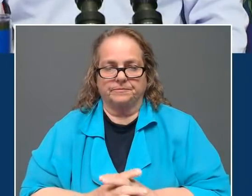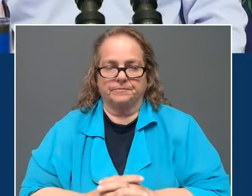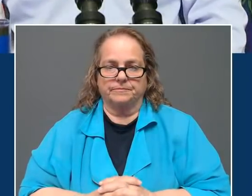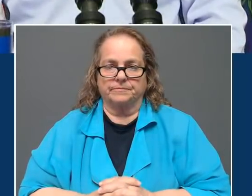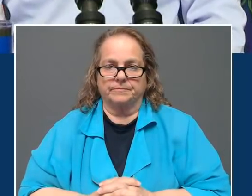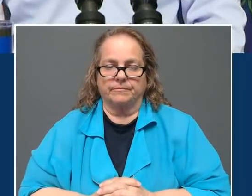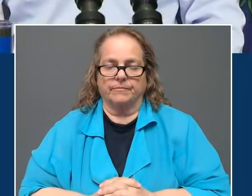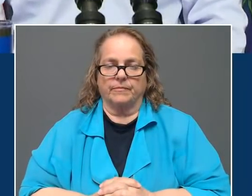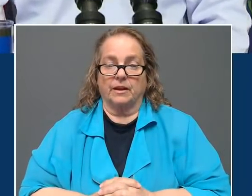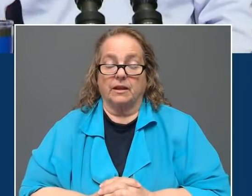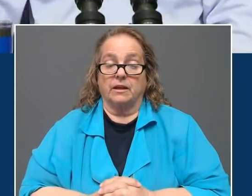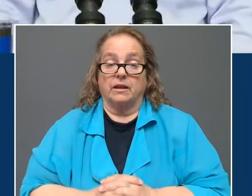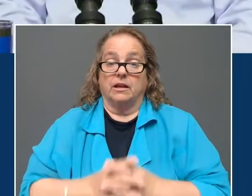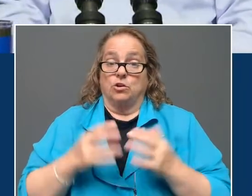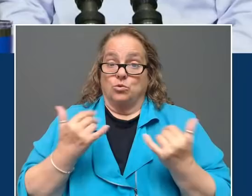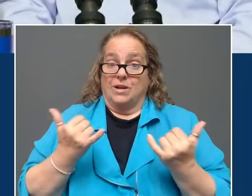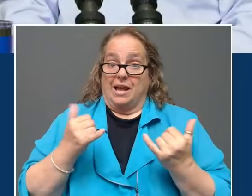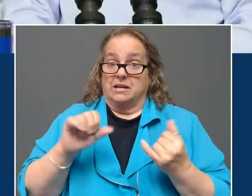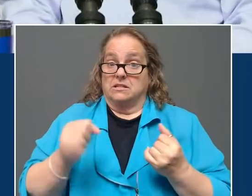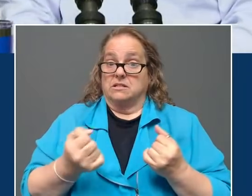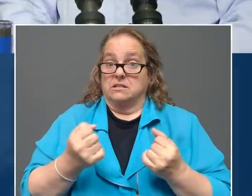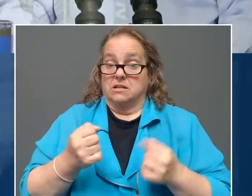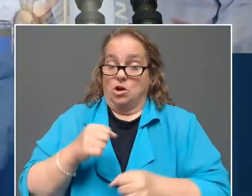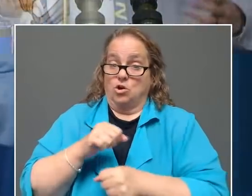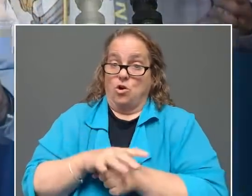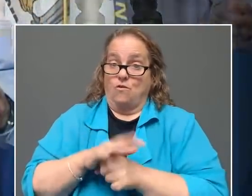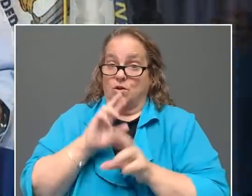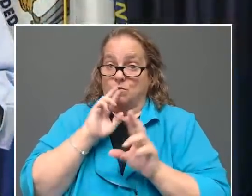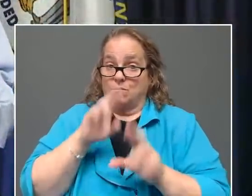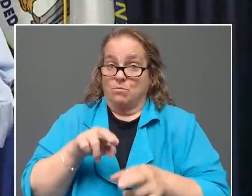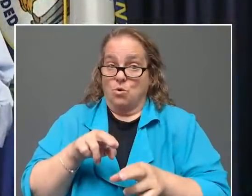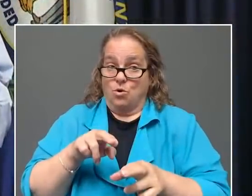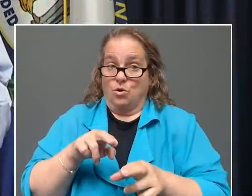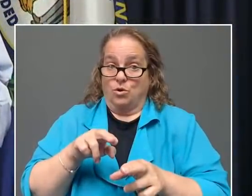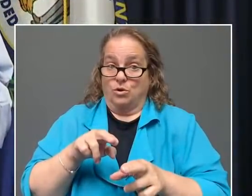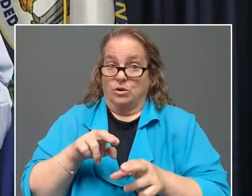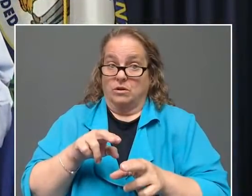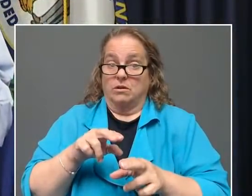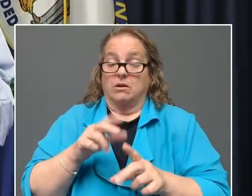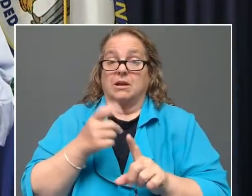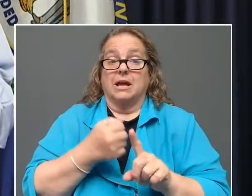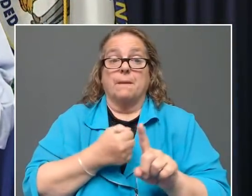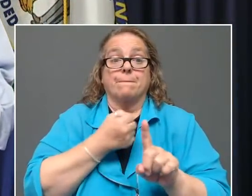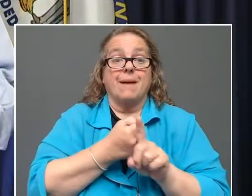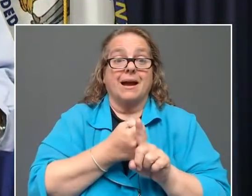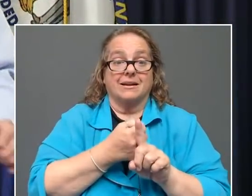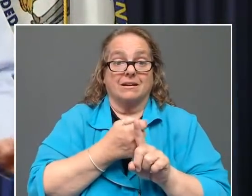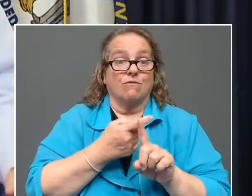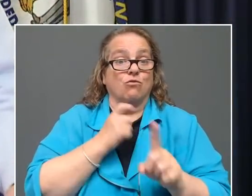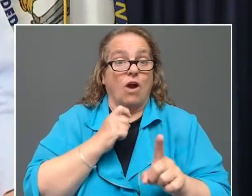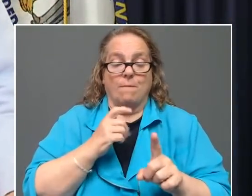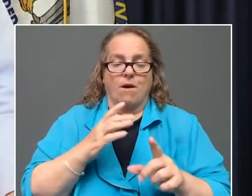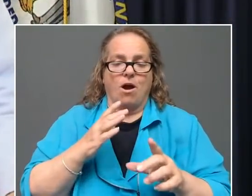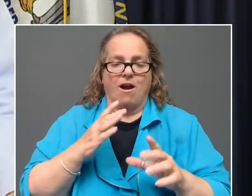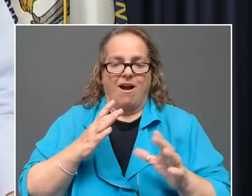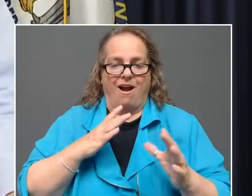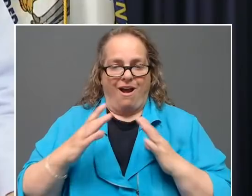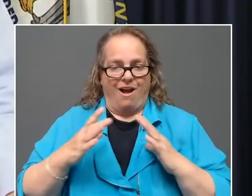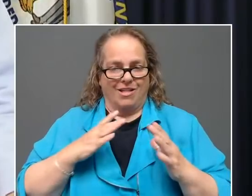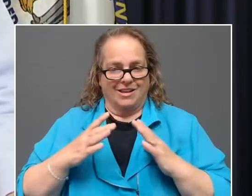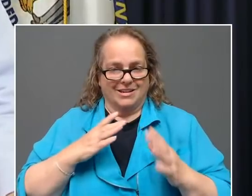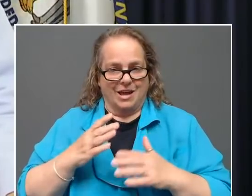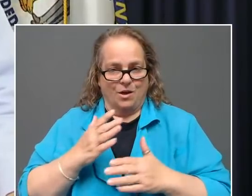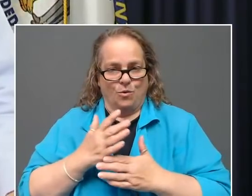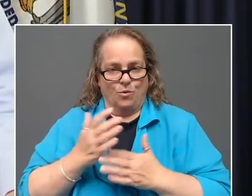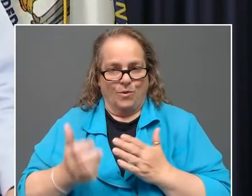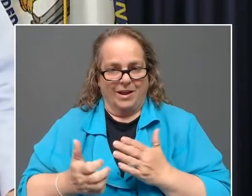Now, today's COVID report, we believe, is impacted by the holiday weekend, by a number of labs